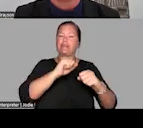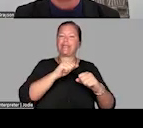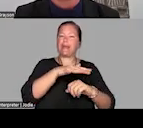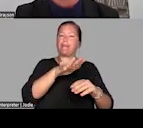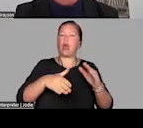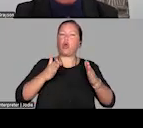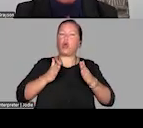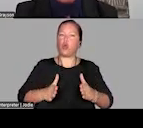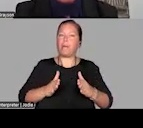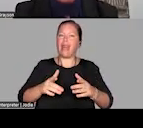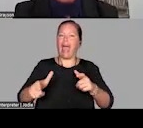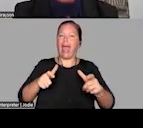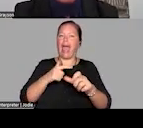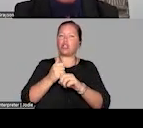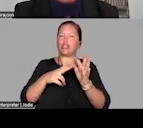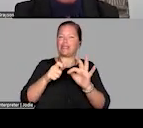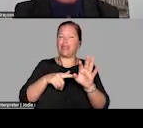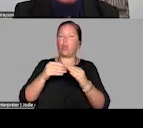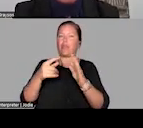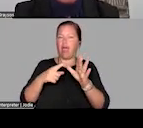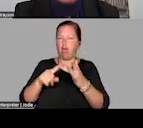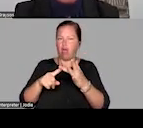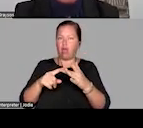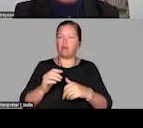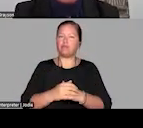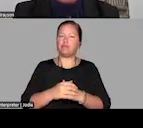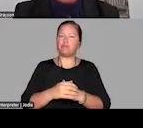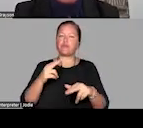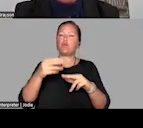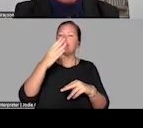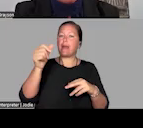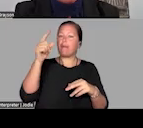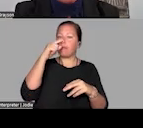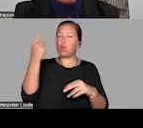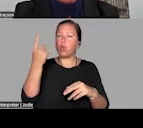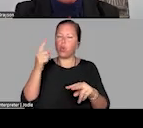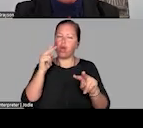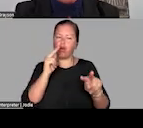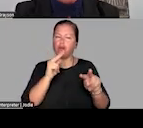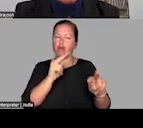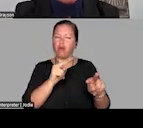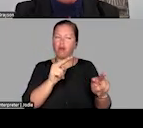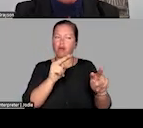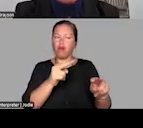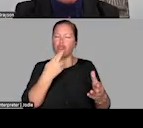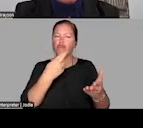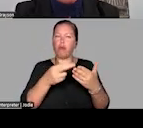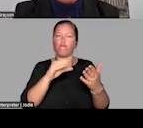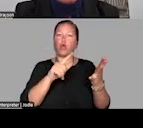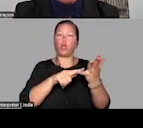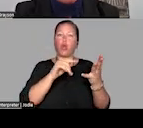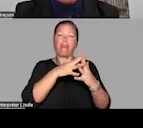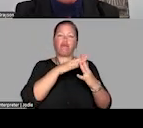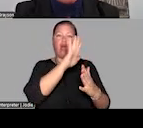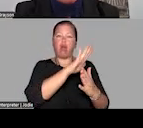in creation with AI. For people tracking some of the latest reports from US Copyright Office, they